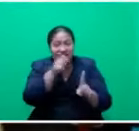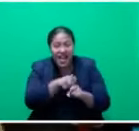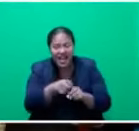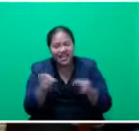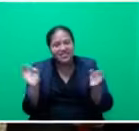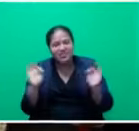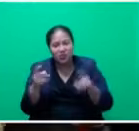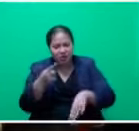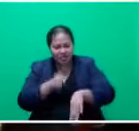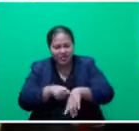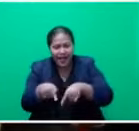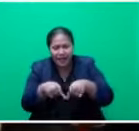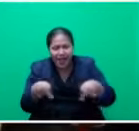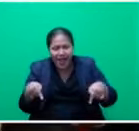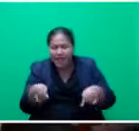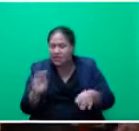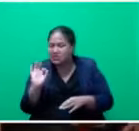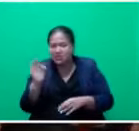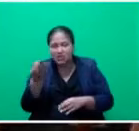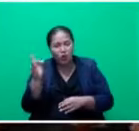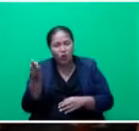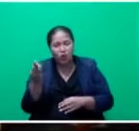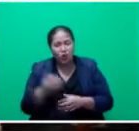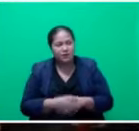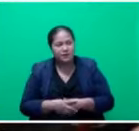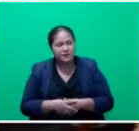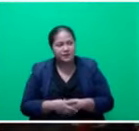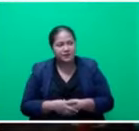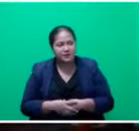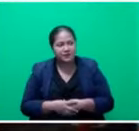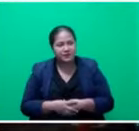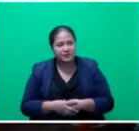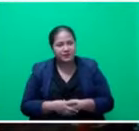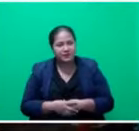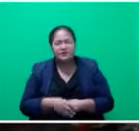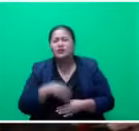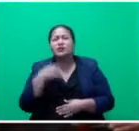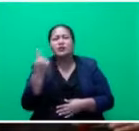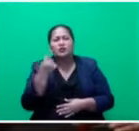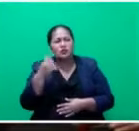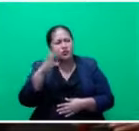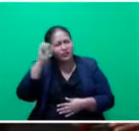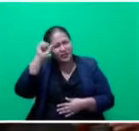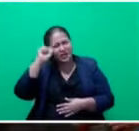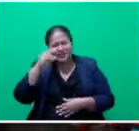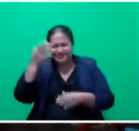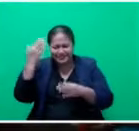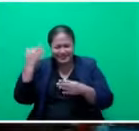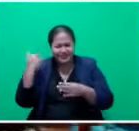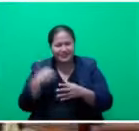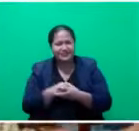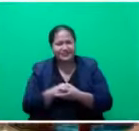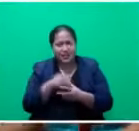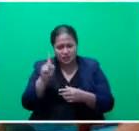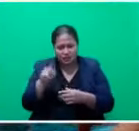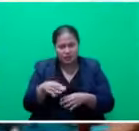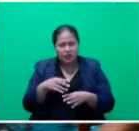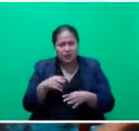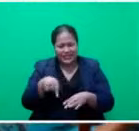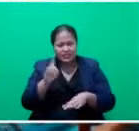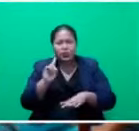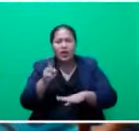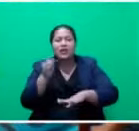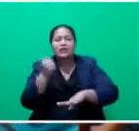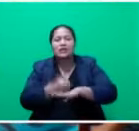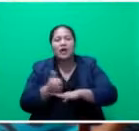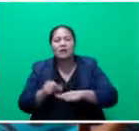Zero. Mr. Speaker, who remembers the so-called Bula bubble? For a while, this is all the government could talk about.